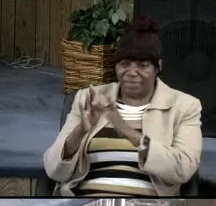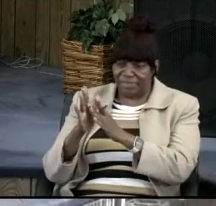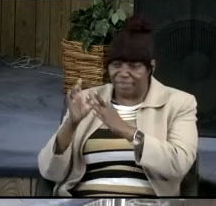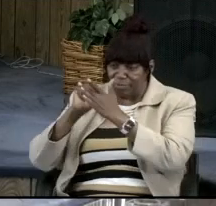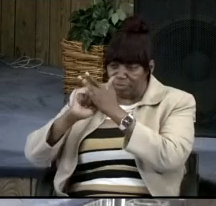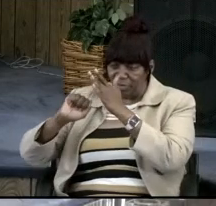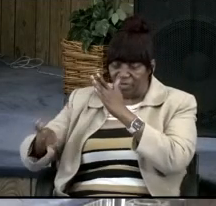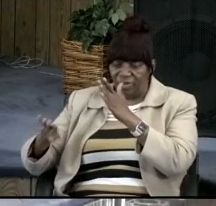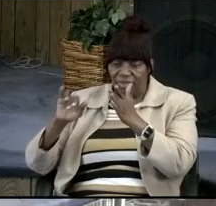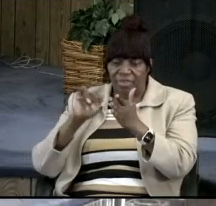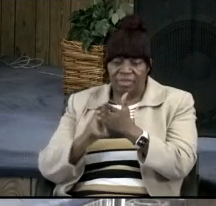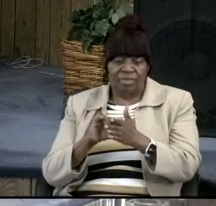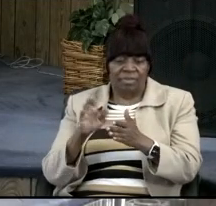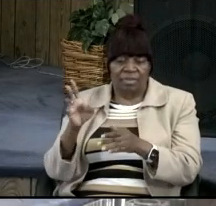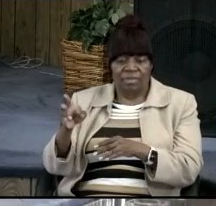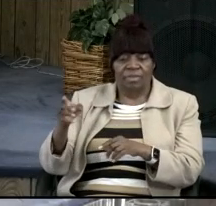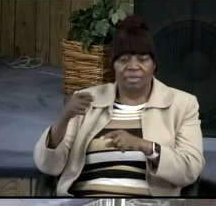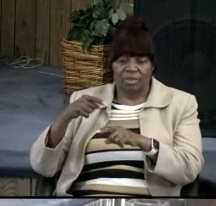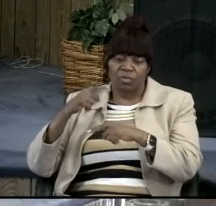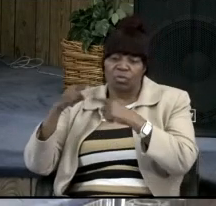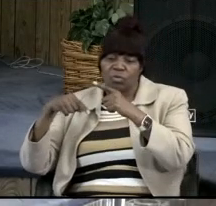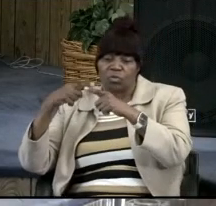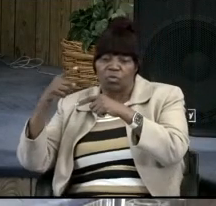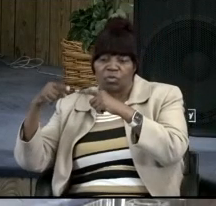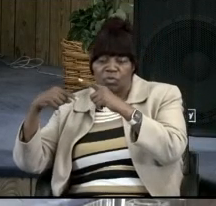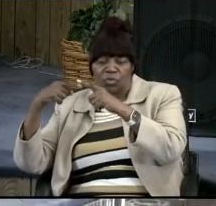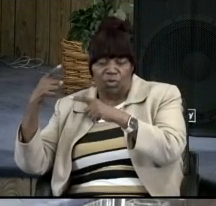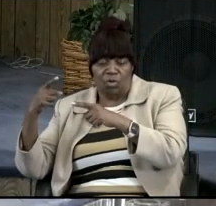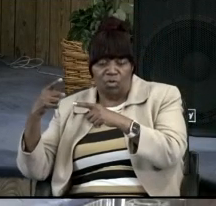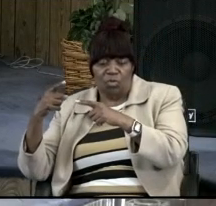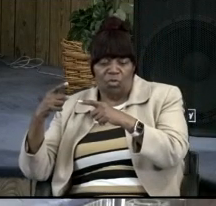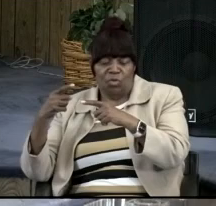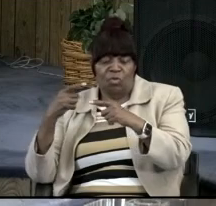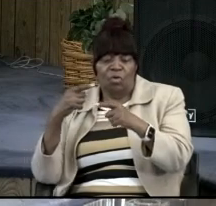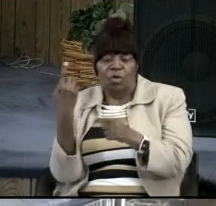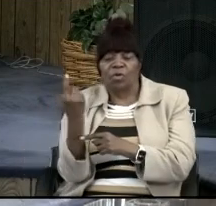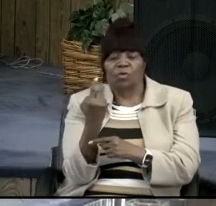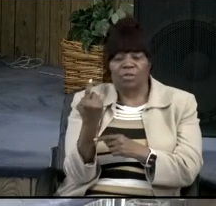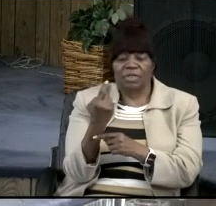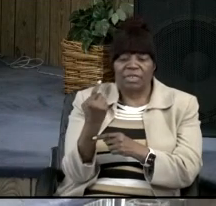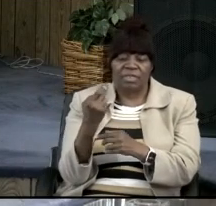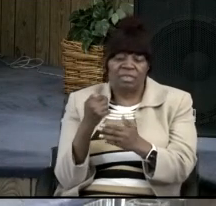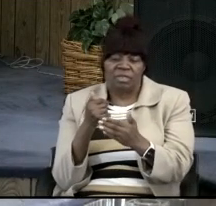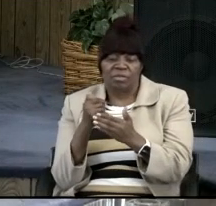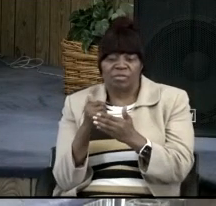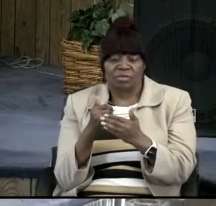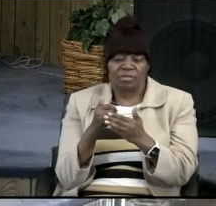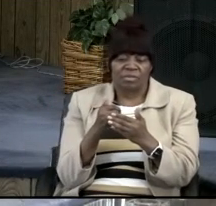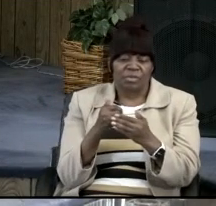my suggestion is hang around folks who don't put wicked stuff in you.